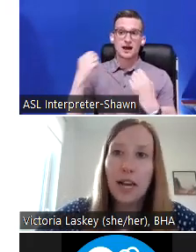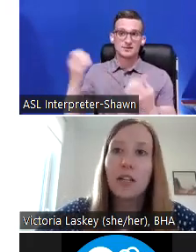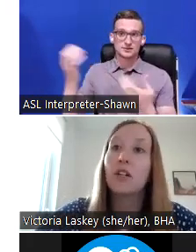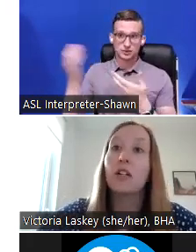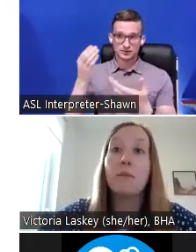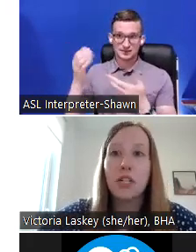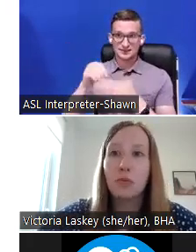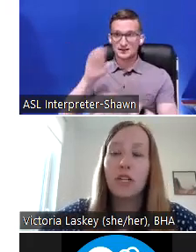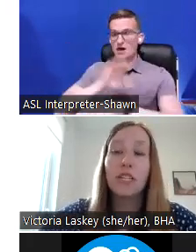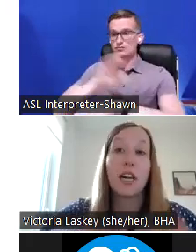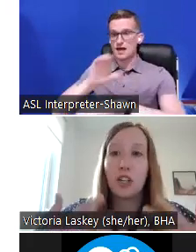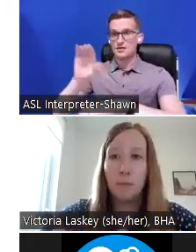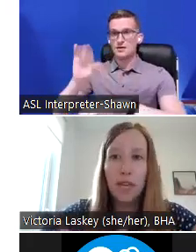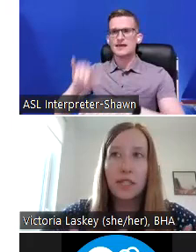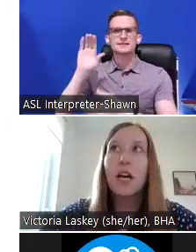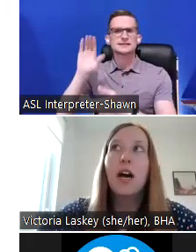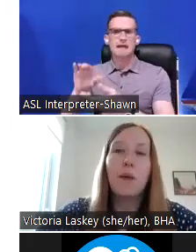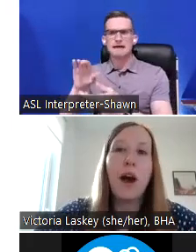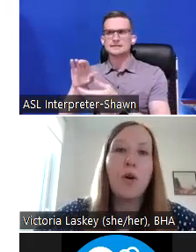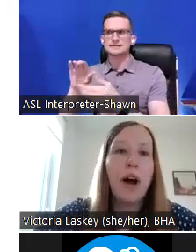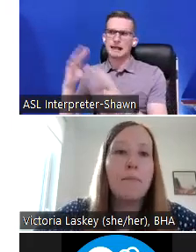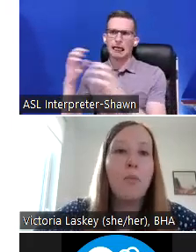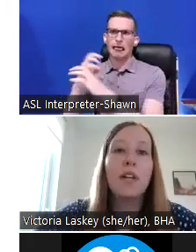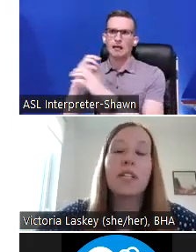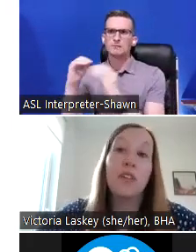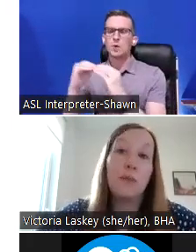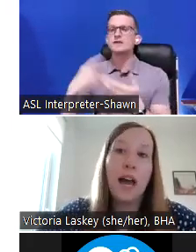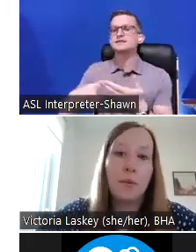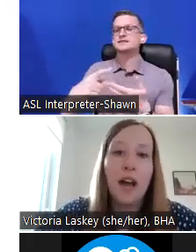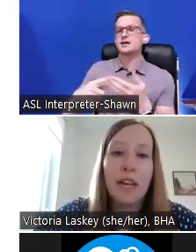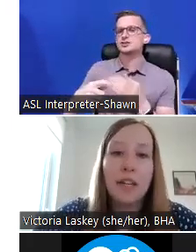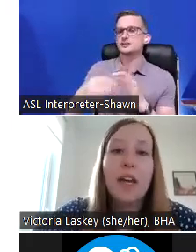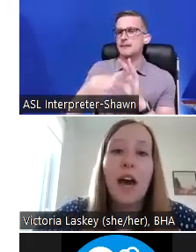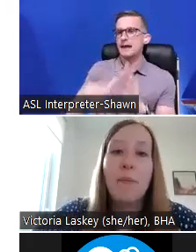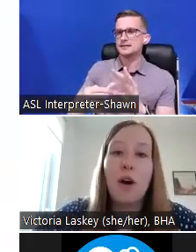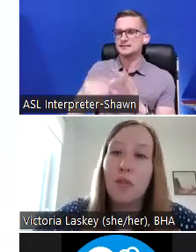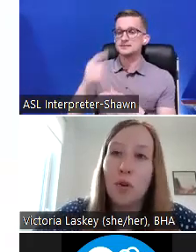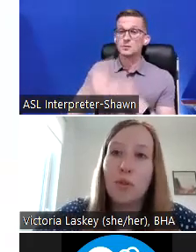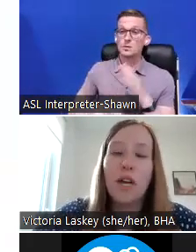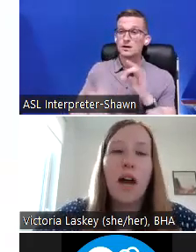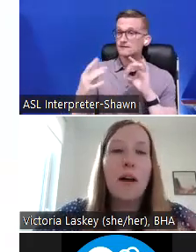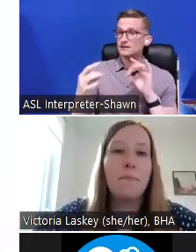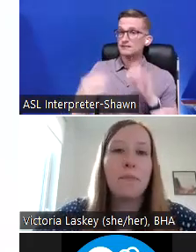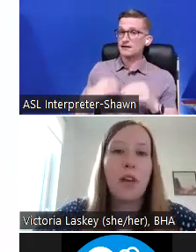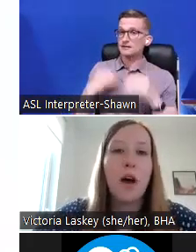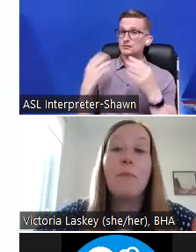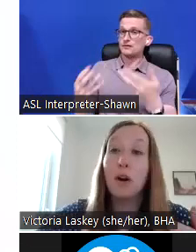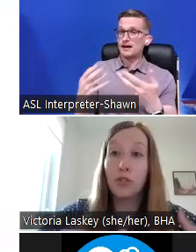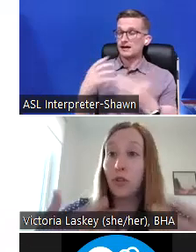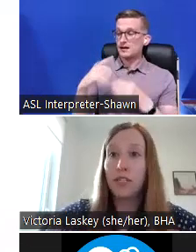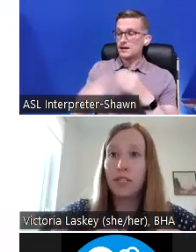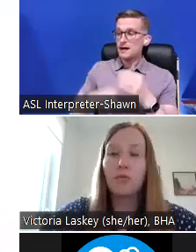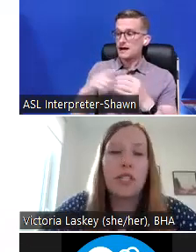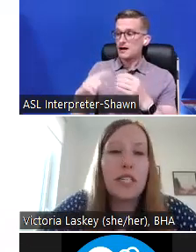less technical and much more discussion based about what is feedback provided about those